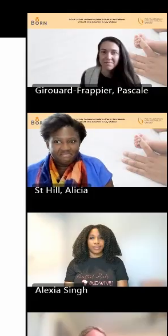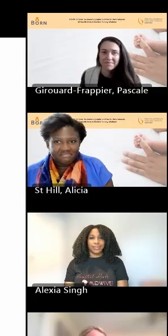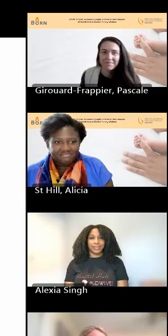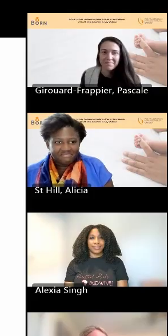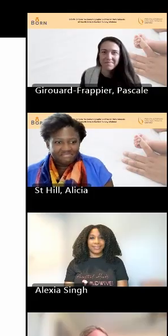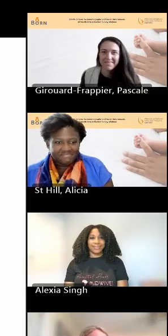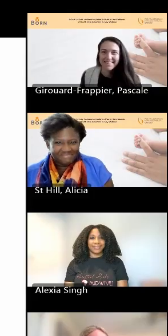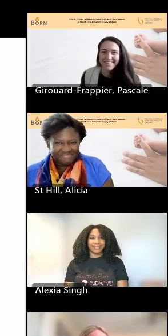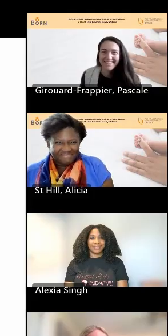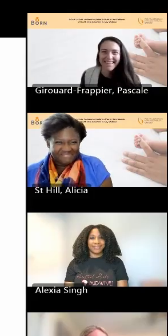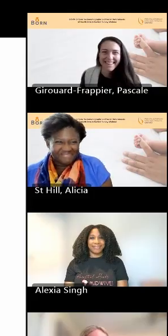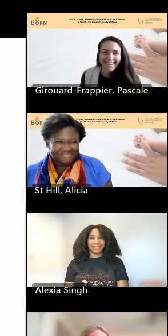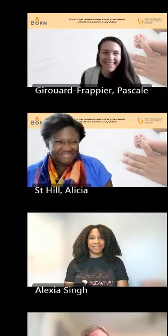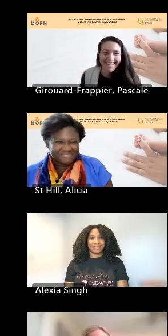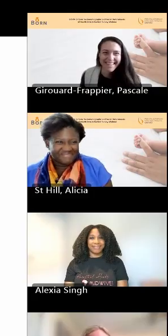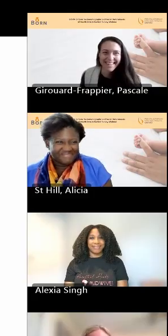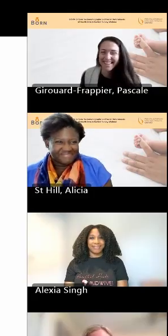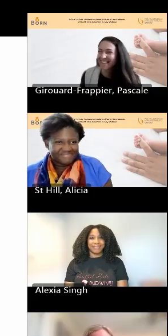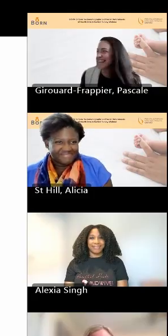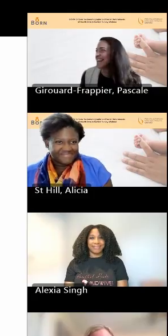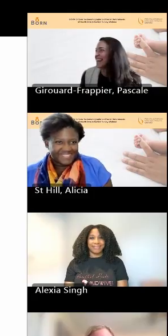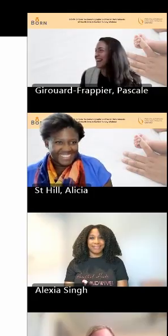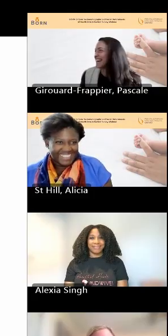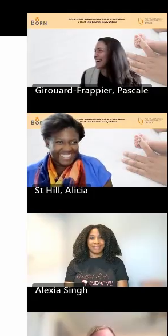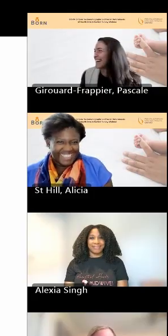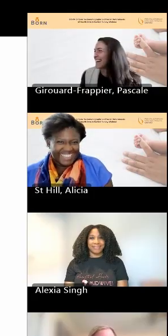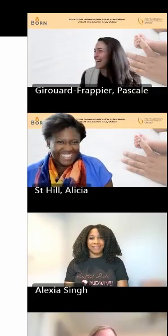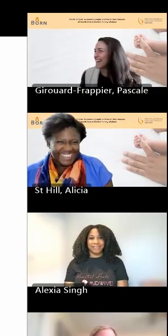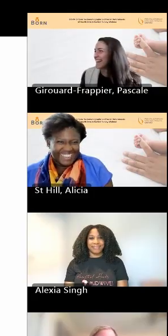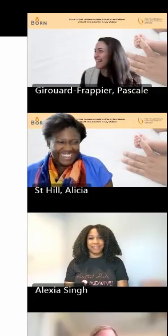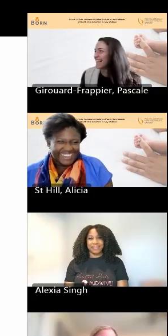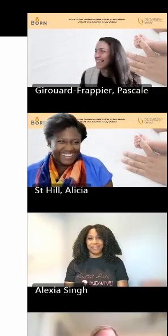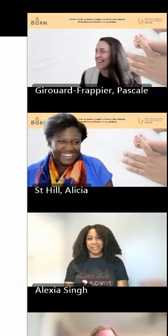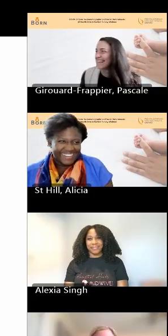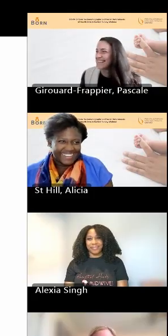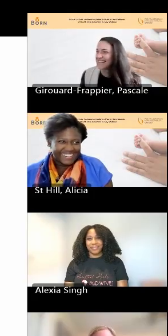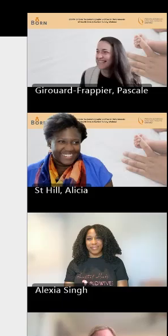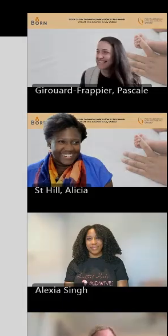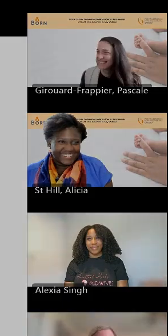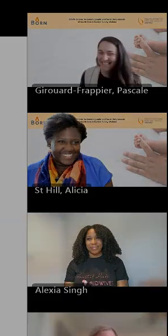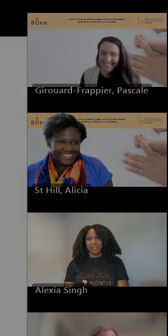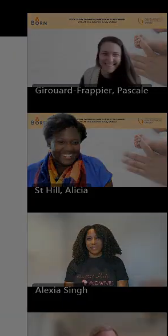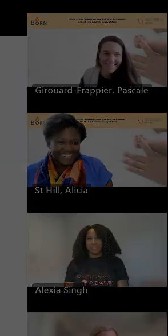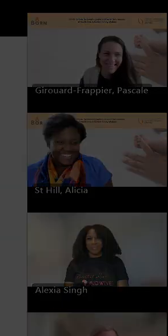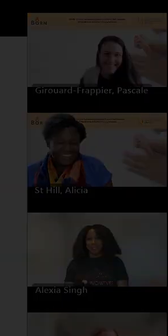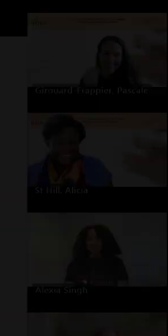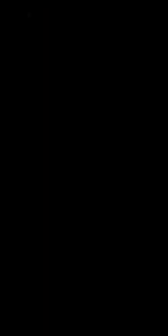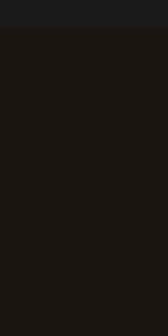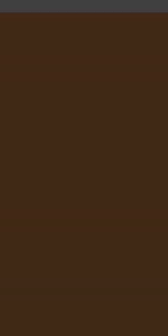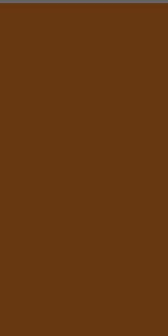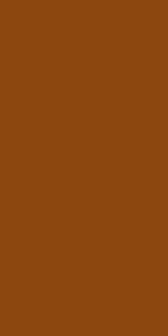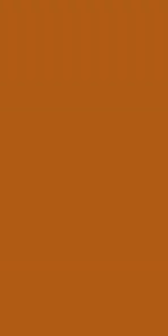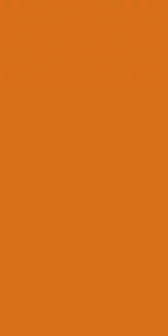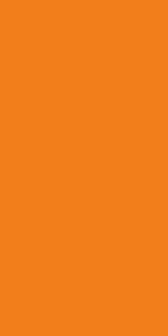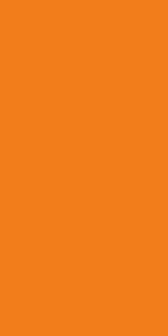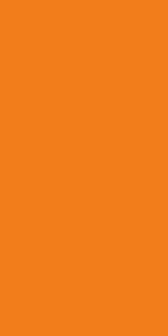I did that and my dog did not interrupt, so I am finished. Thank you all again for your patience.